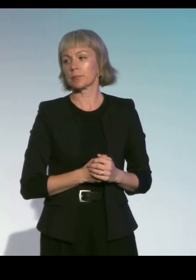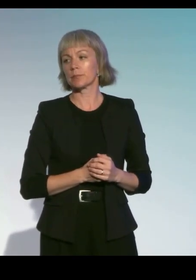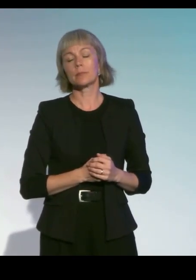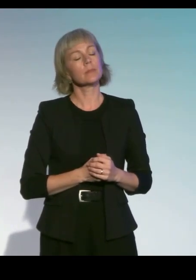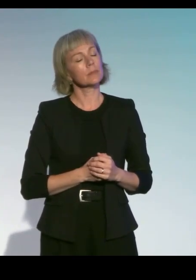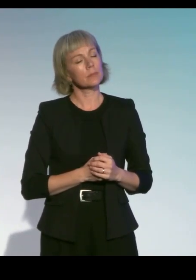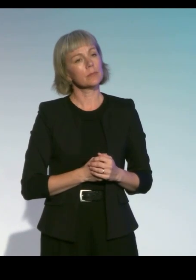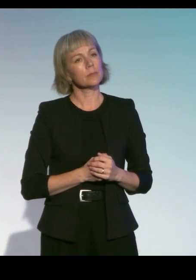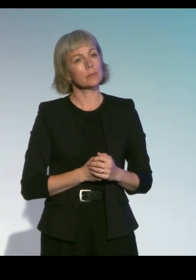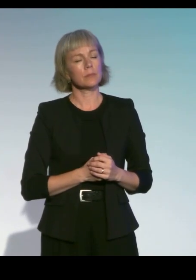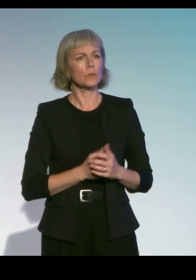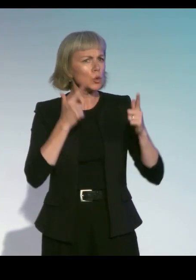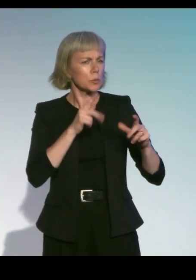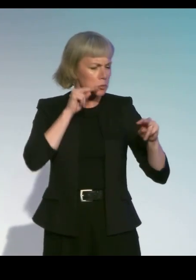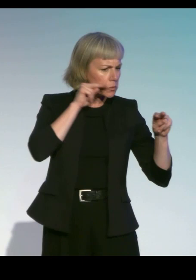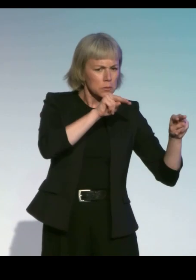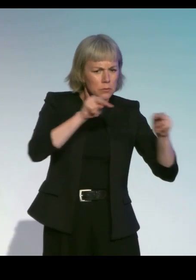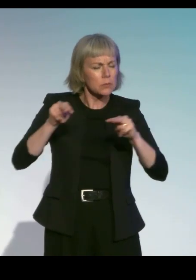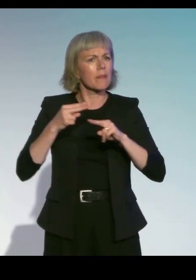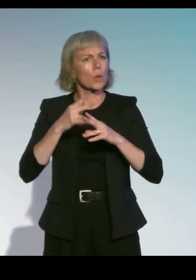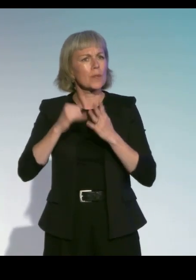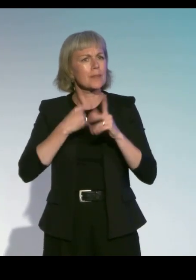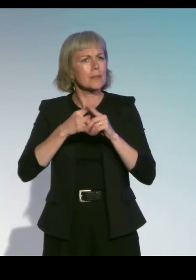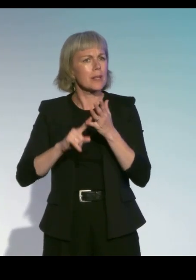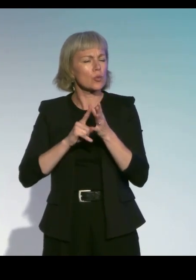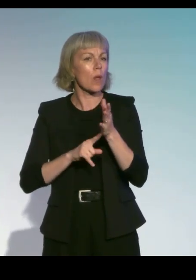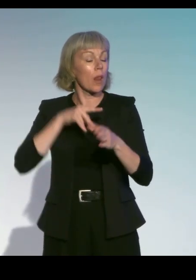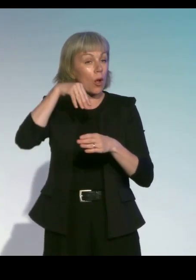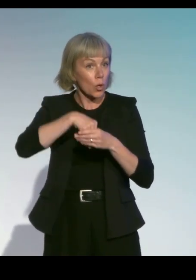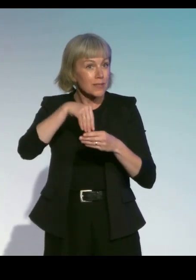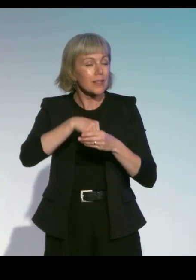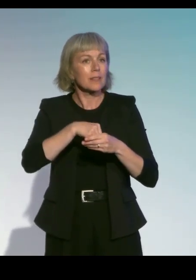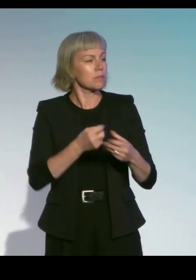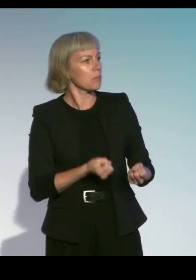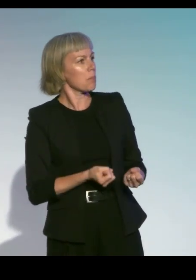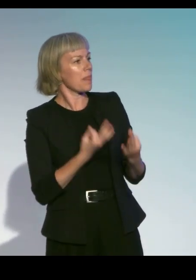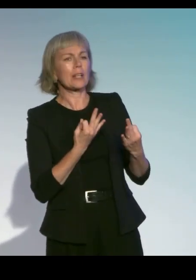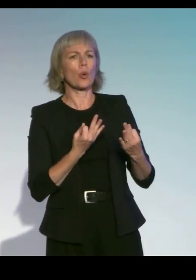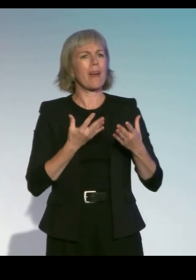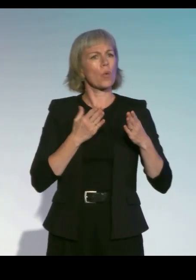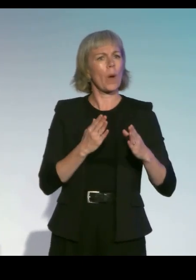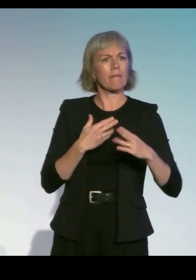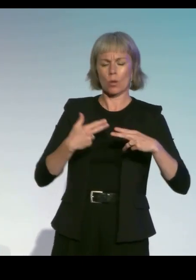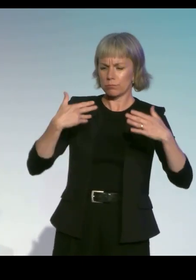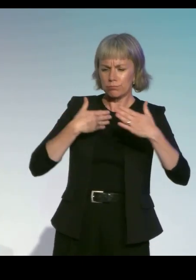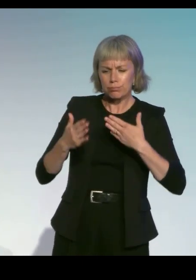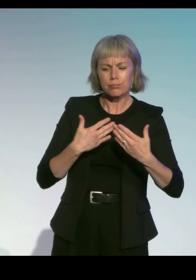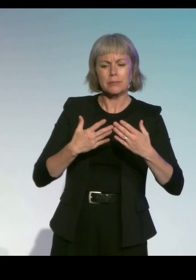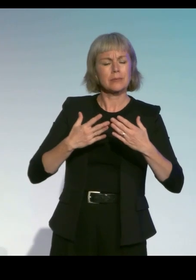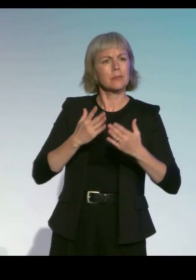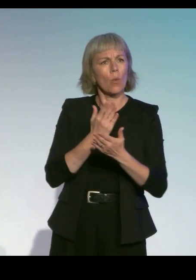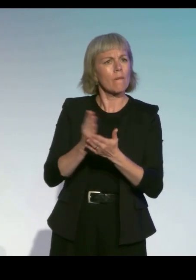While they over-police sexual content, platforms still lack a really holistic response to addressing harassment, image-based